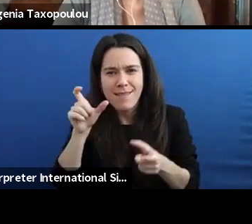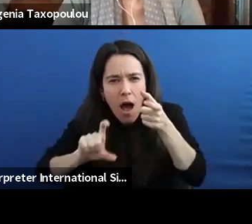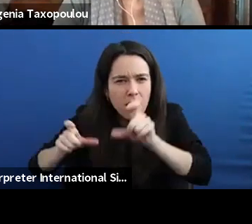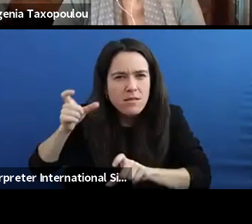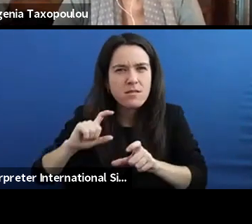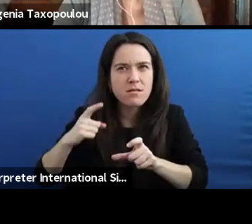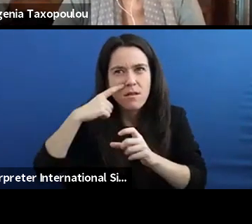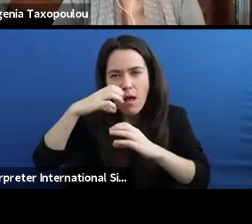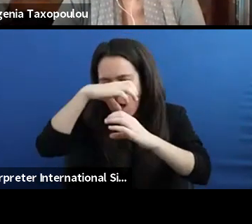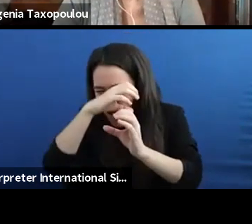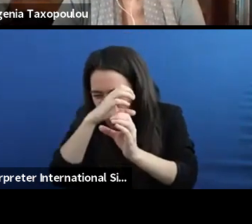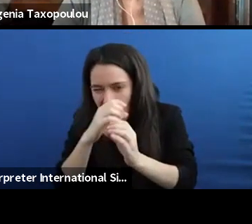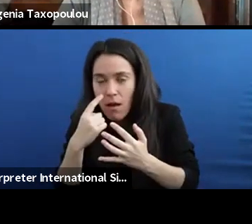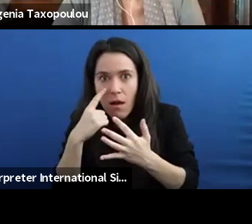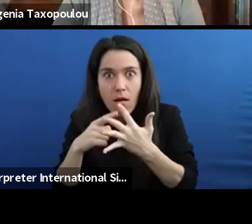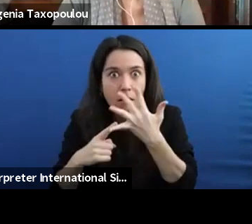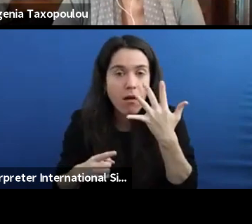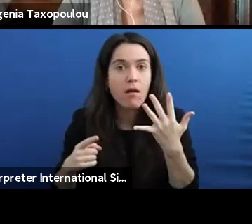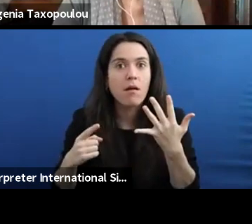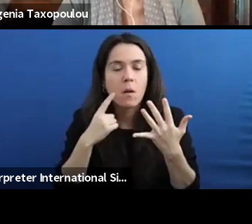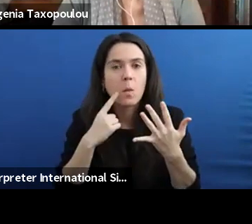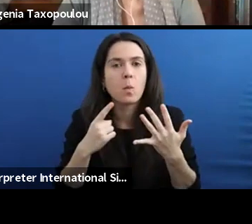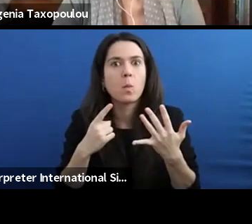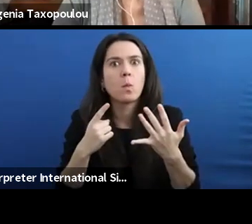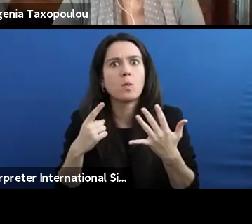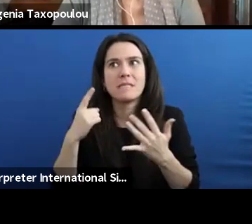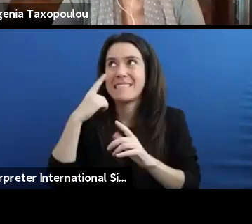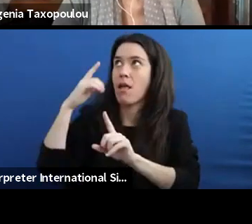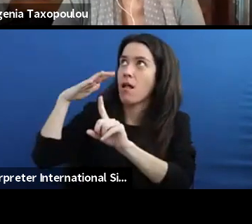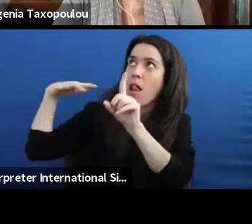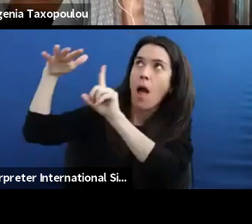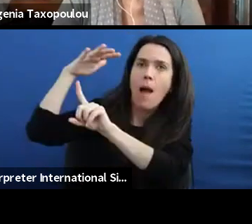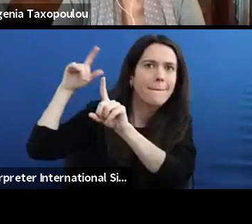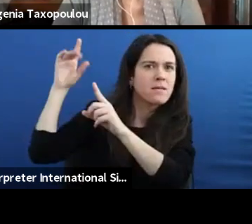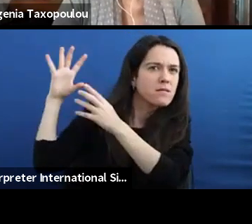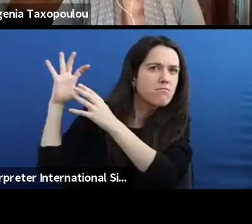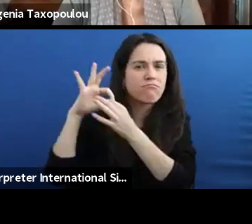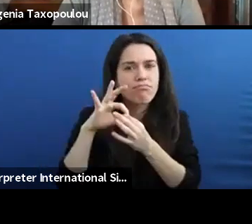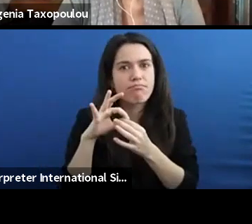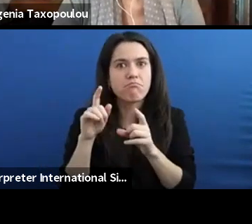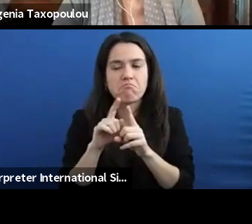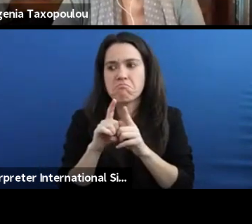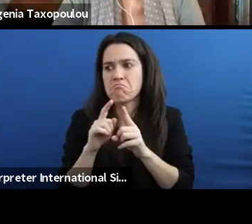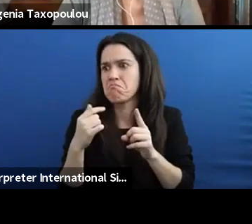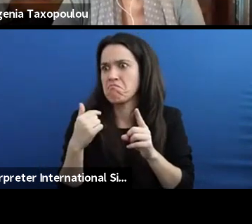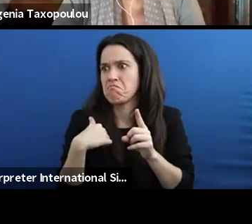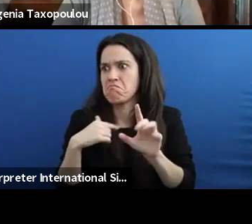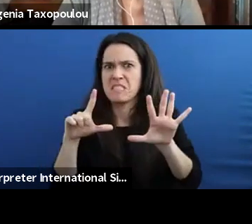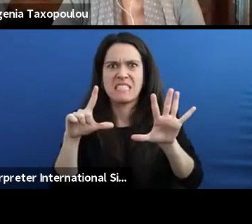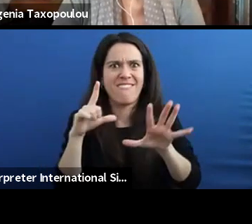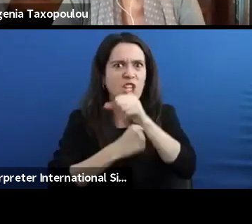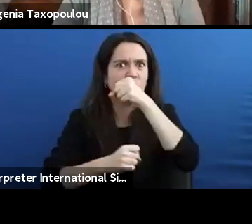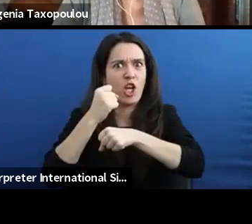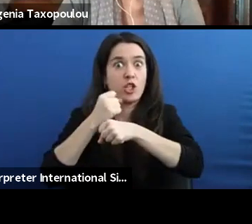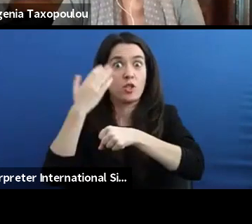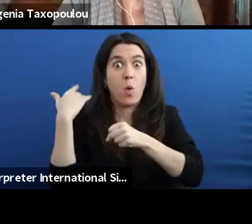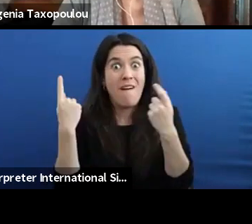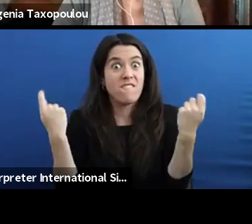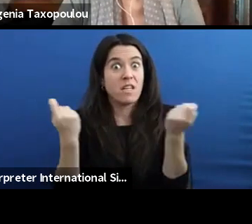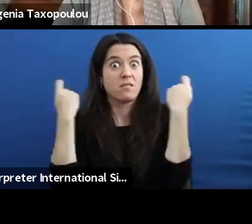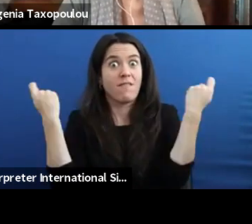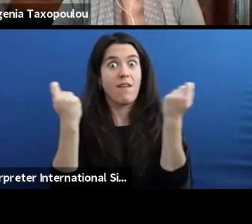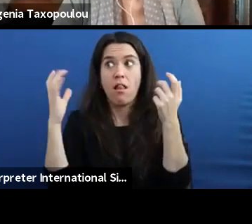For example, the first time with the Festival of the Climate, which I made 7 years ago. And after that, I made a